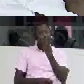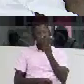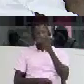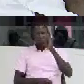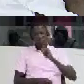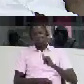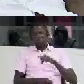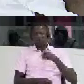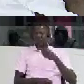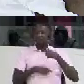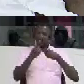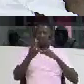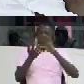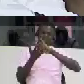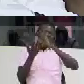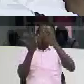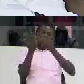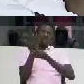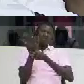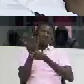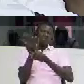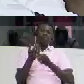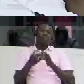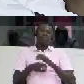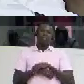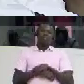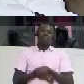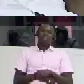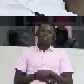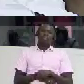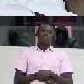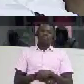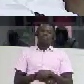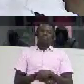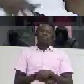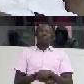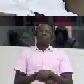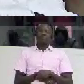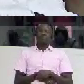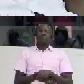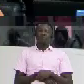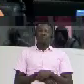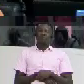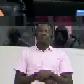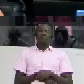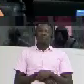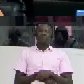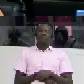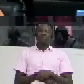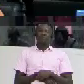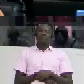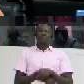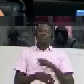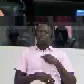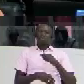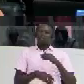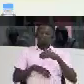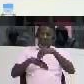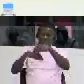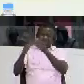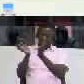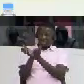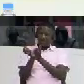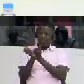moved as an Amora, I spent there about 3 years, and then I was transferred to unit bu ñu wax